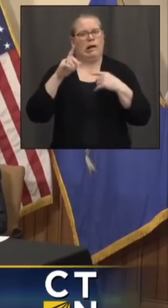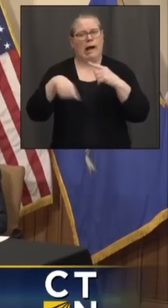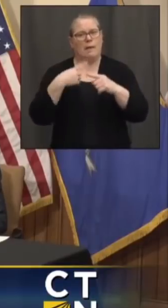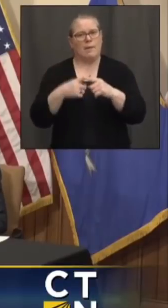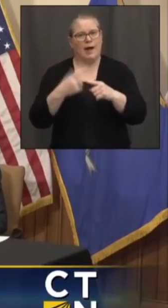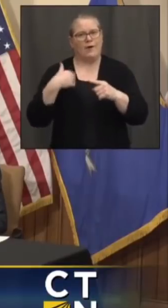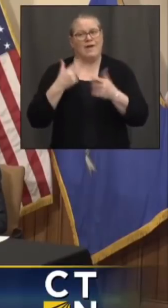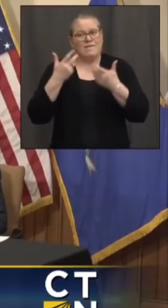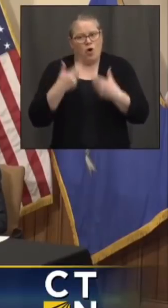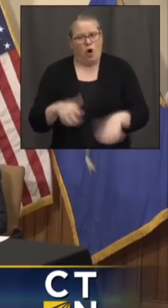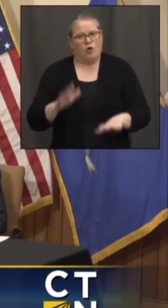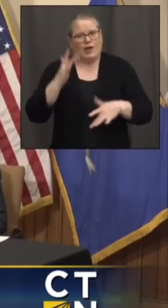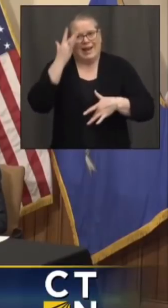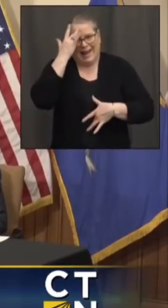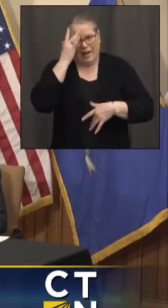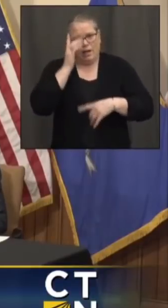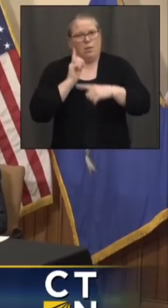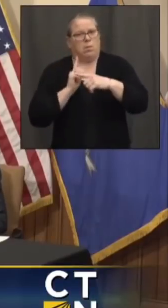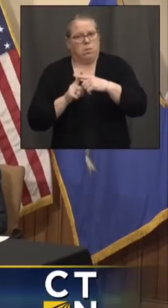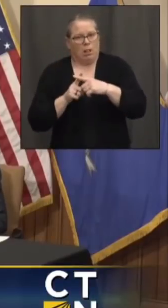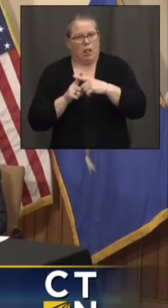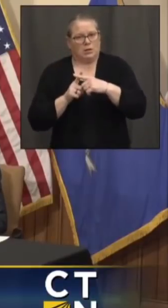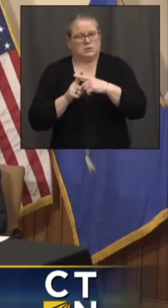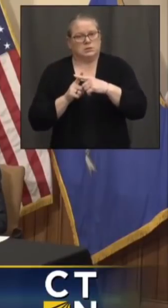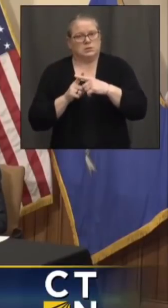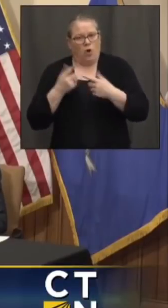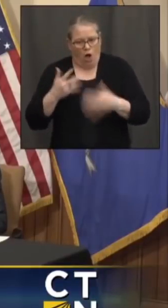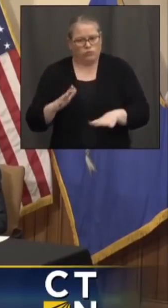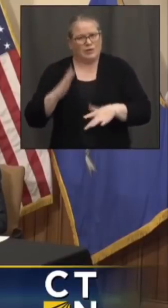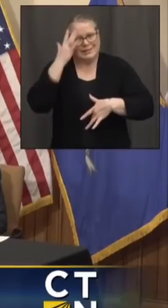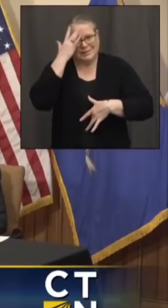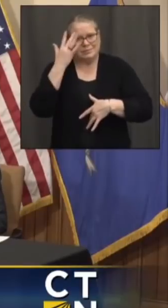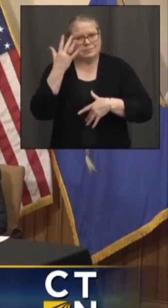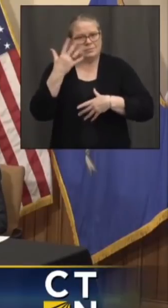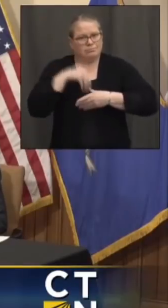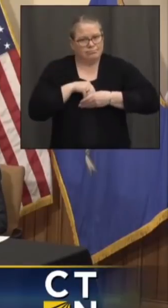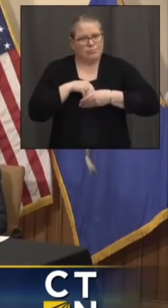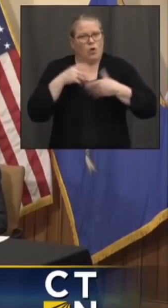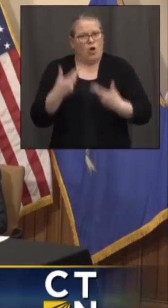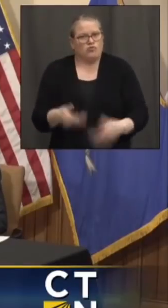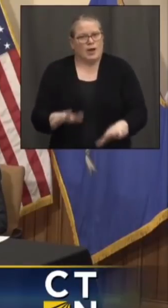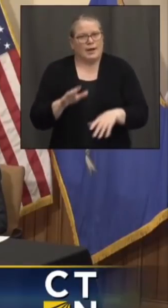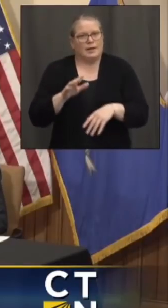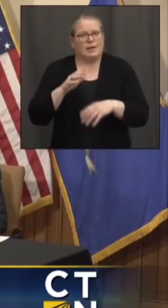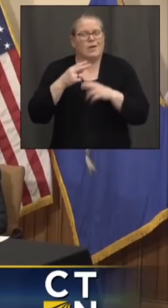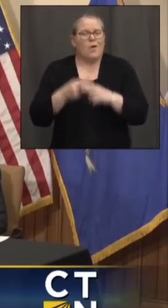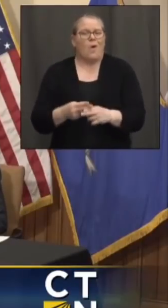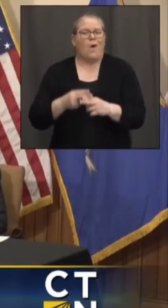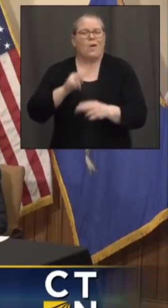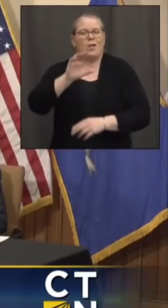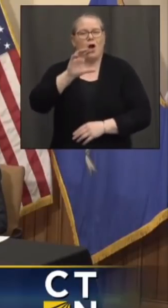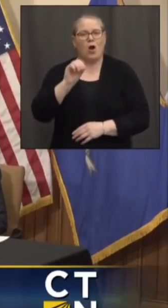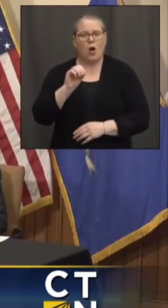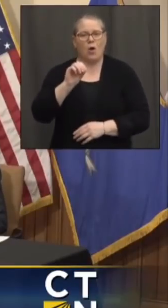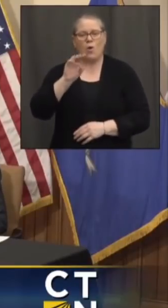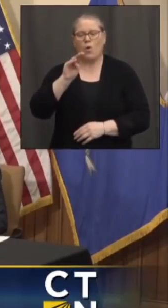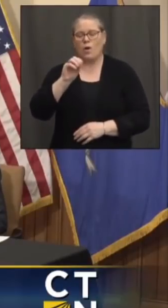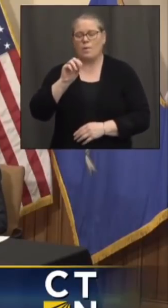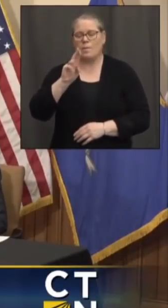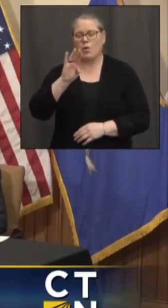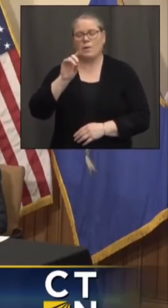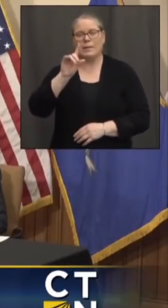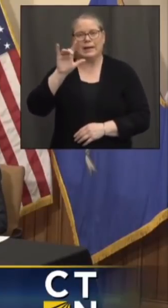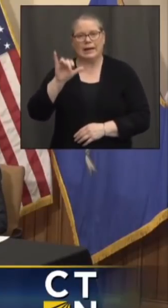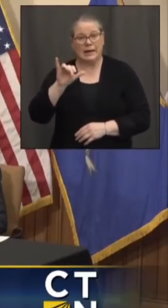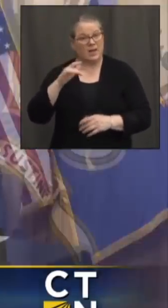comorbidities. Are you thinking that they're going to come on at the same time as the essential workers? Would they come on